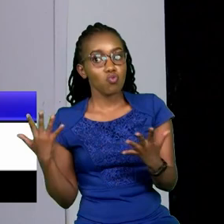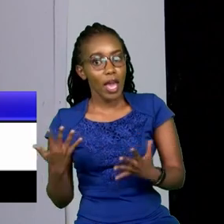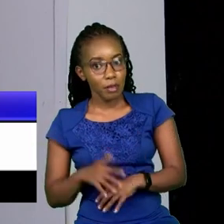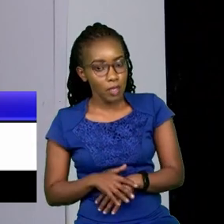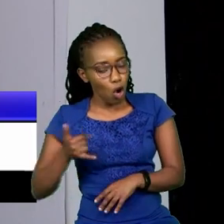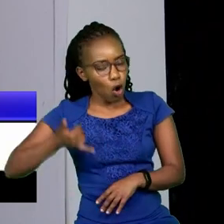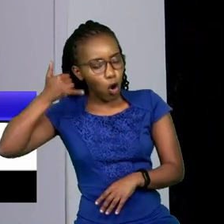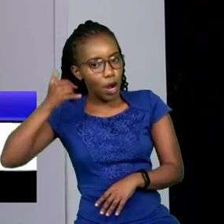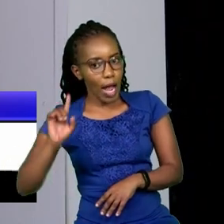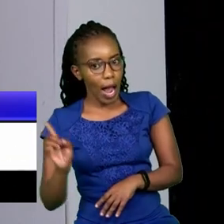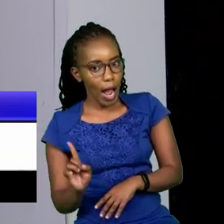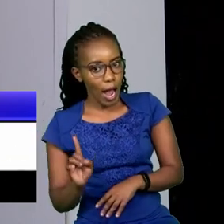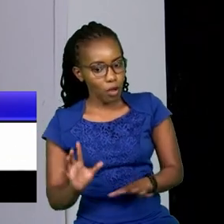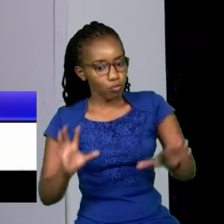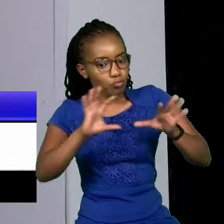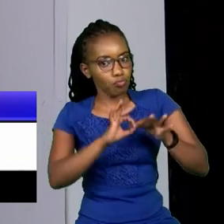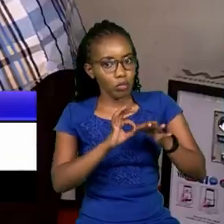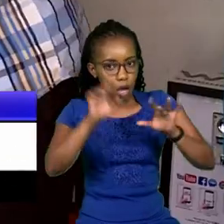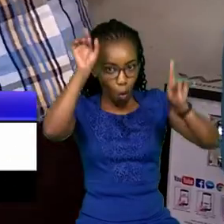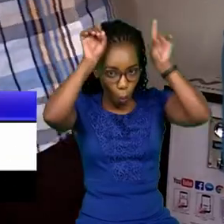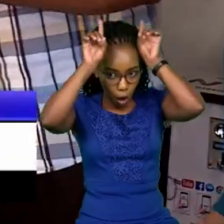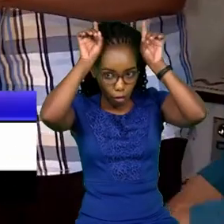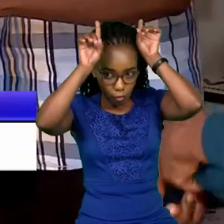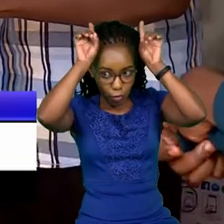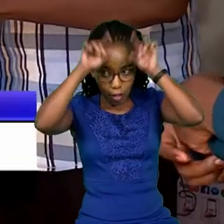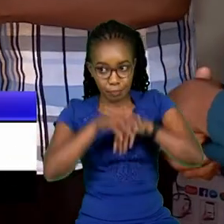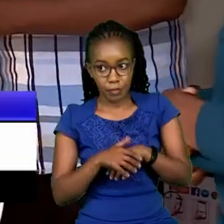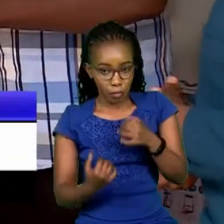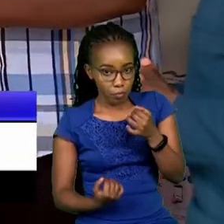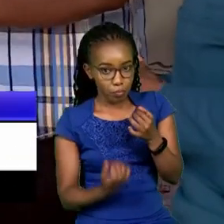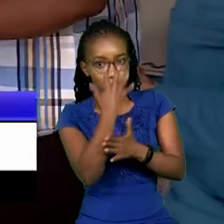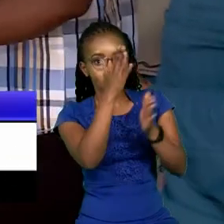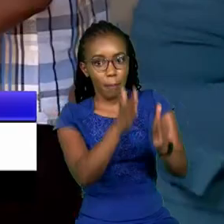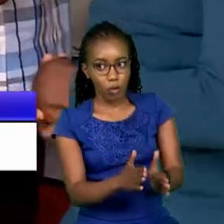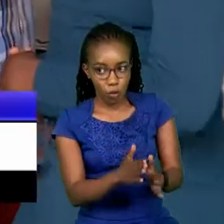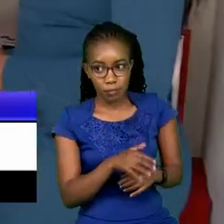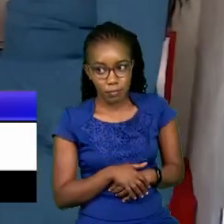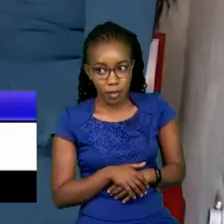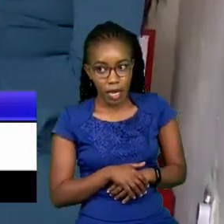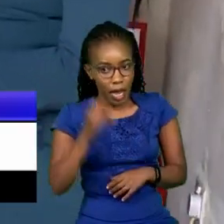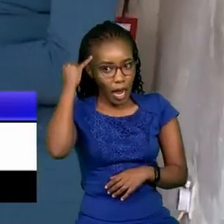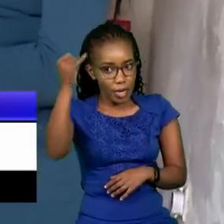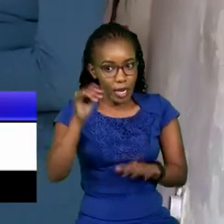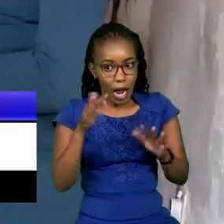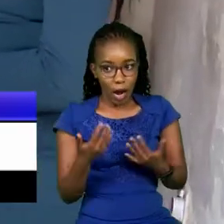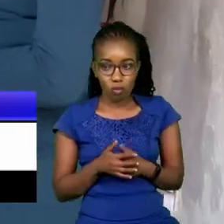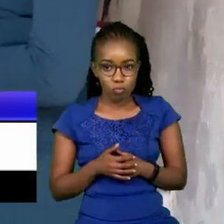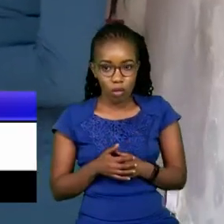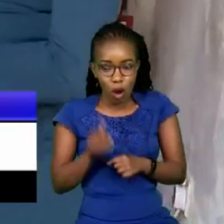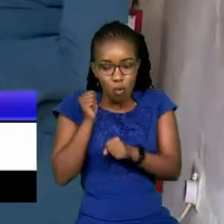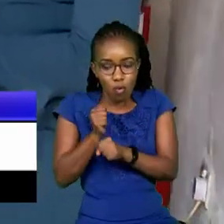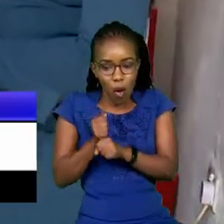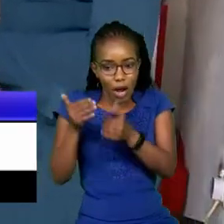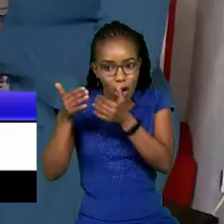of a call, you get connected to Wi-Fi. Its inventor, Bosco Somi, says the idea came after he lost formal